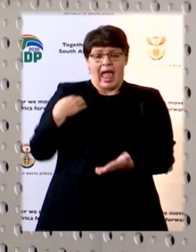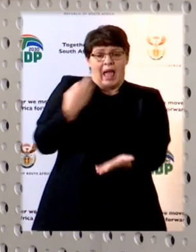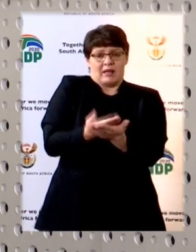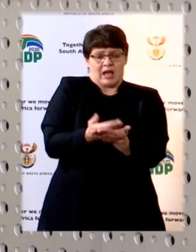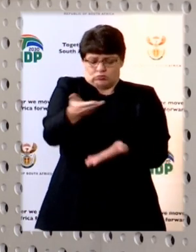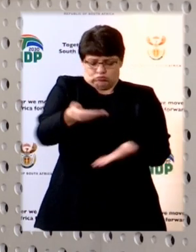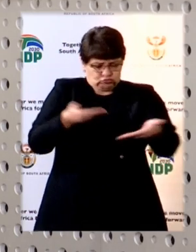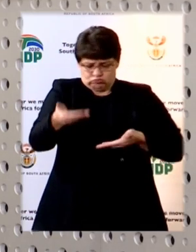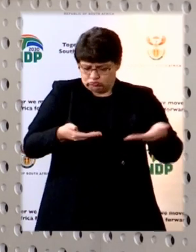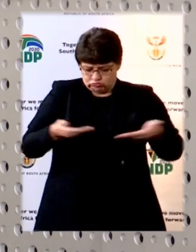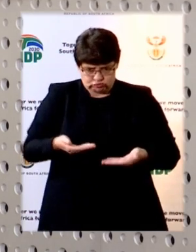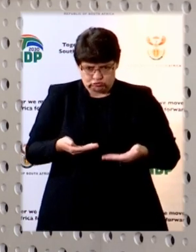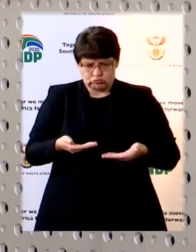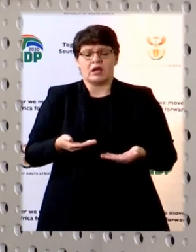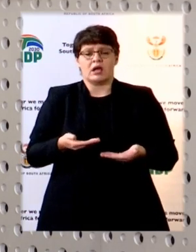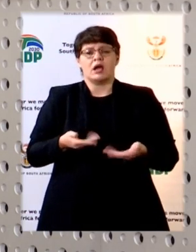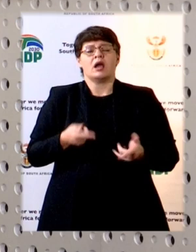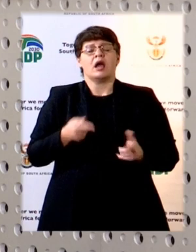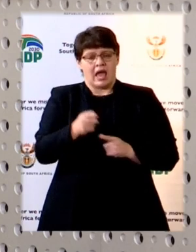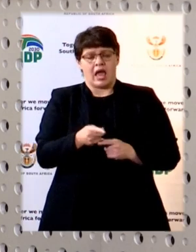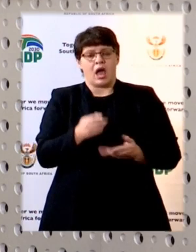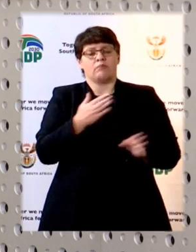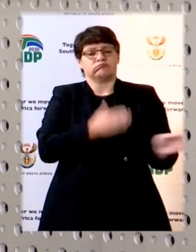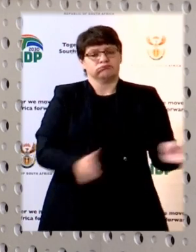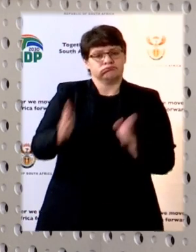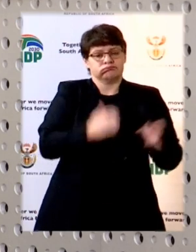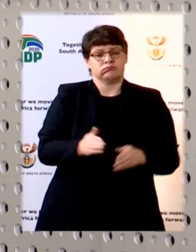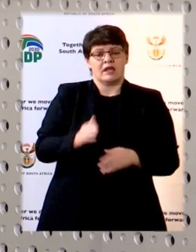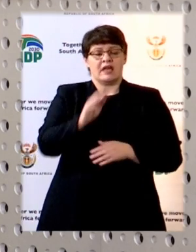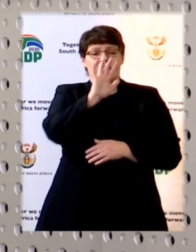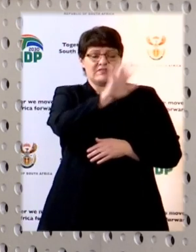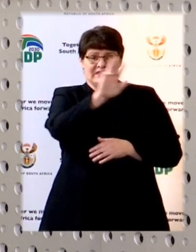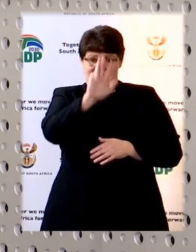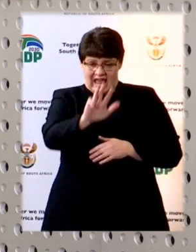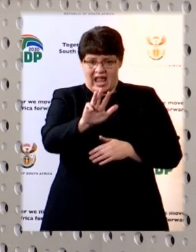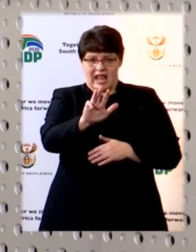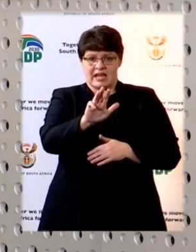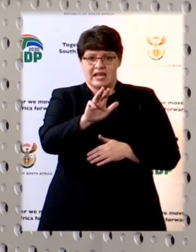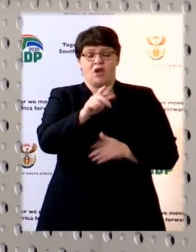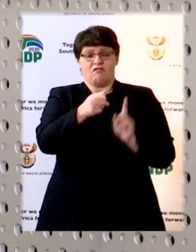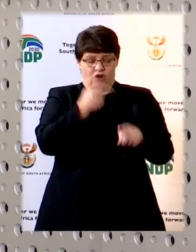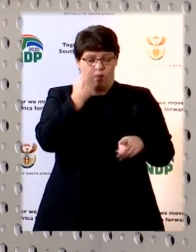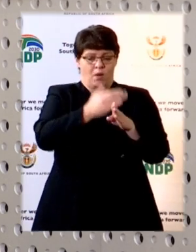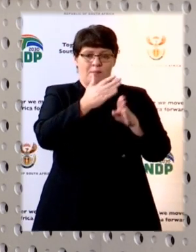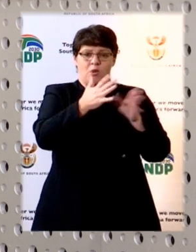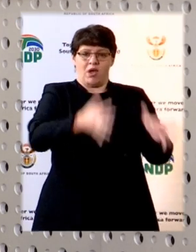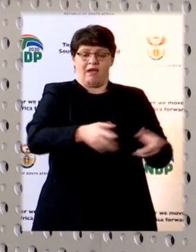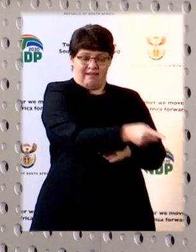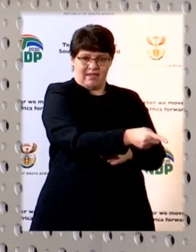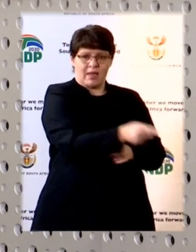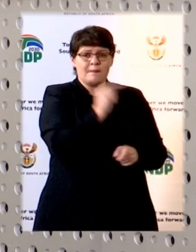applications, the UIF has processed 59,000 employers' applications, which means that more